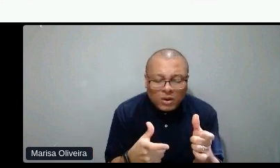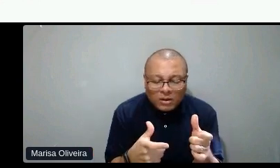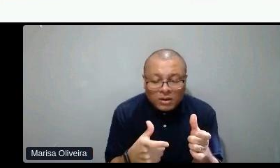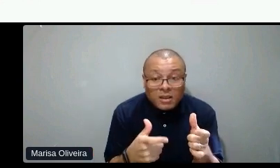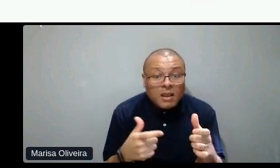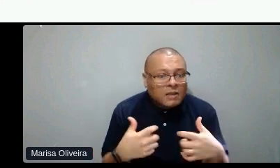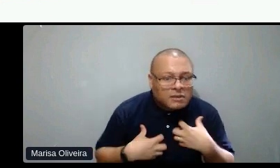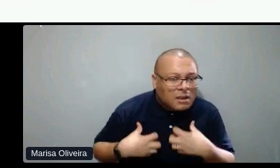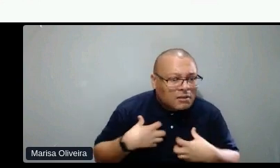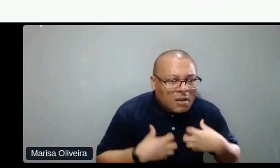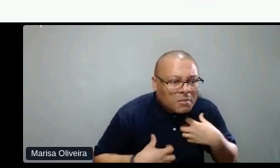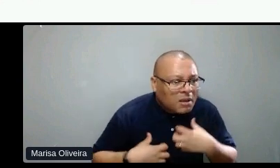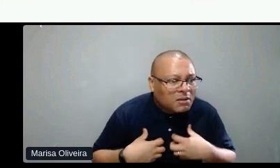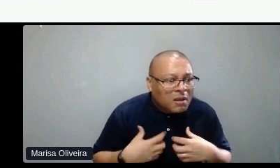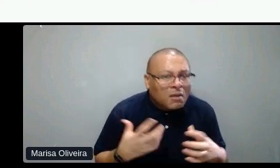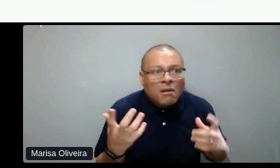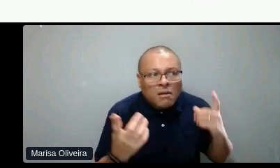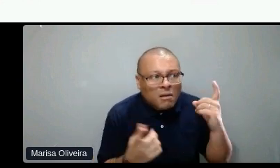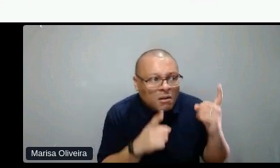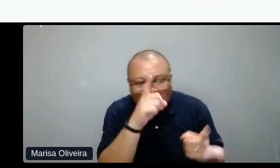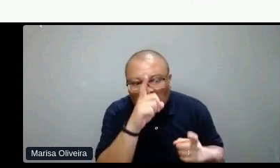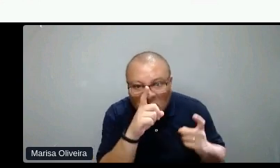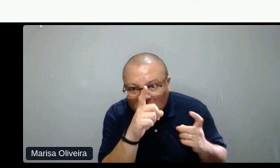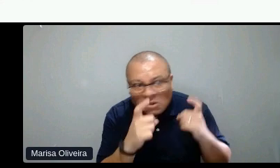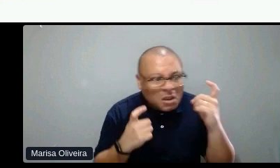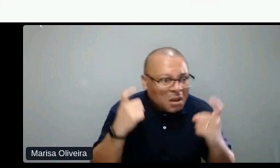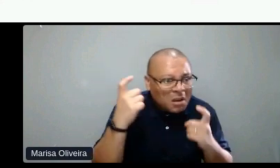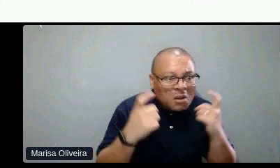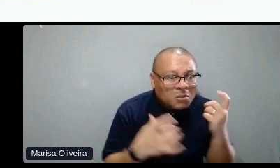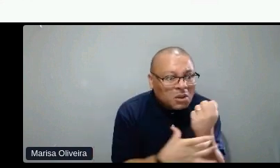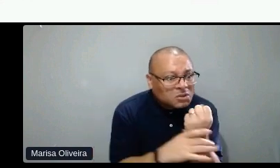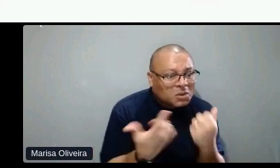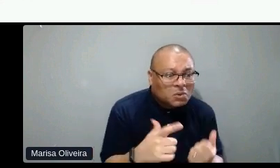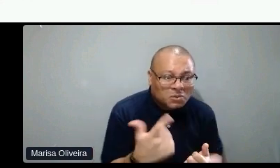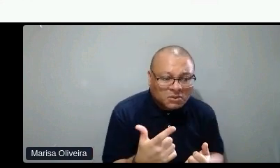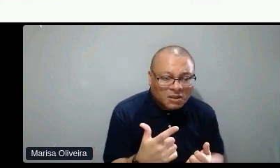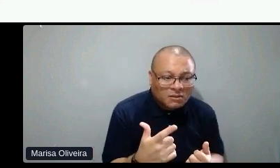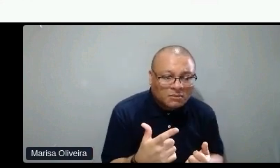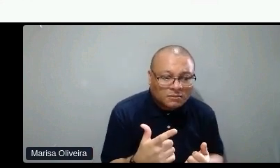panic because or dangerous, because then it's not safe.